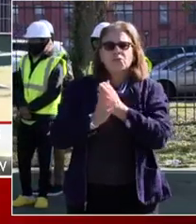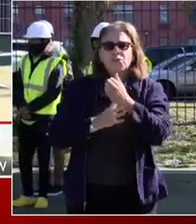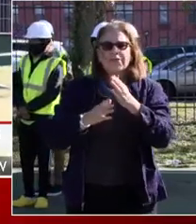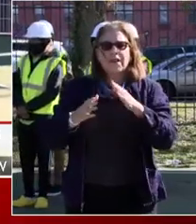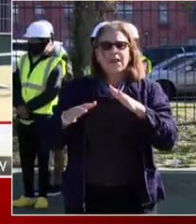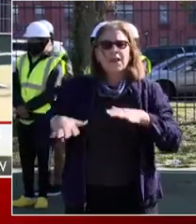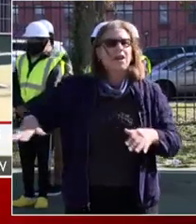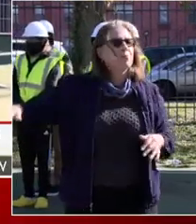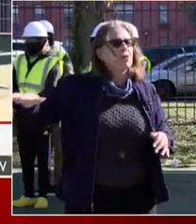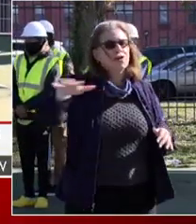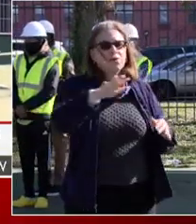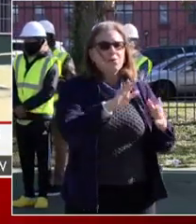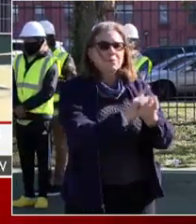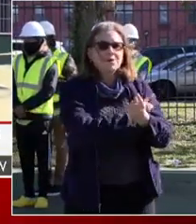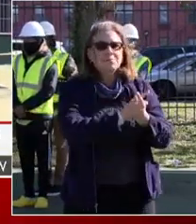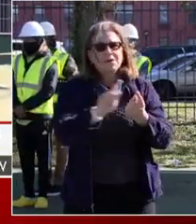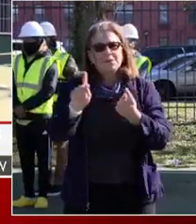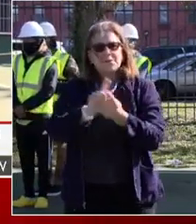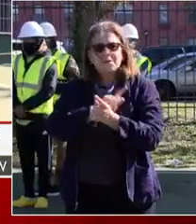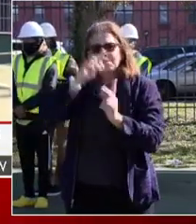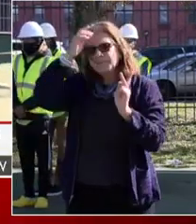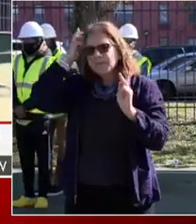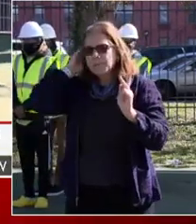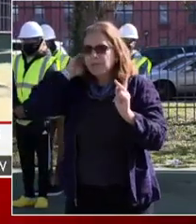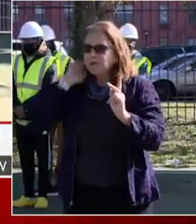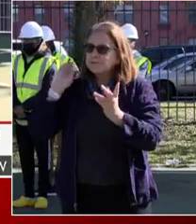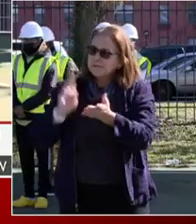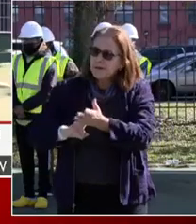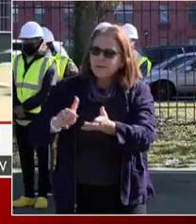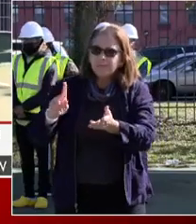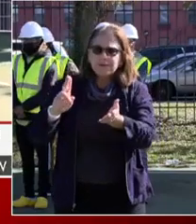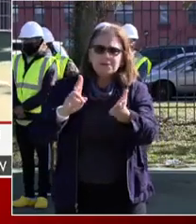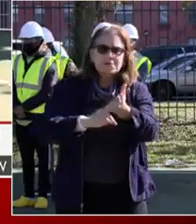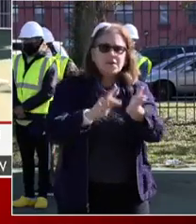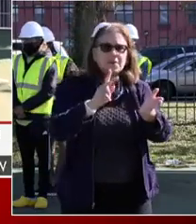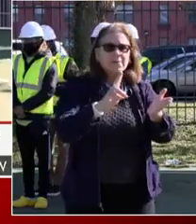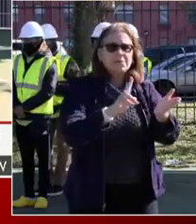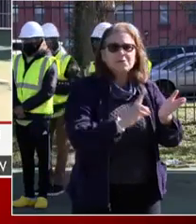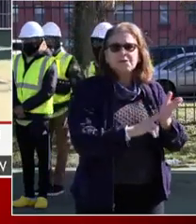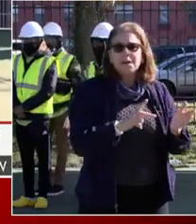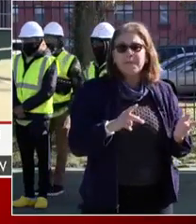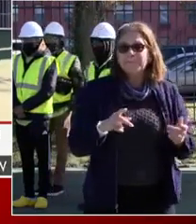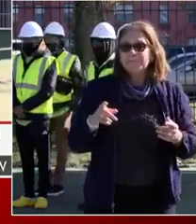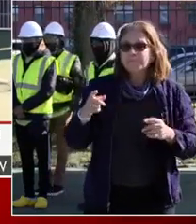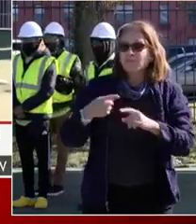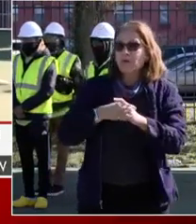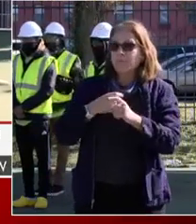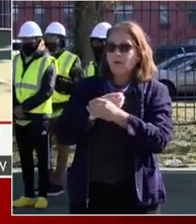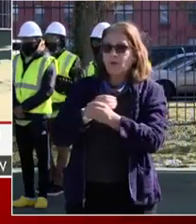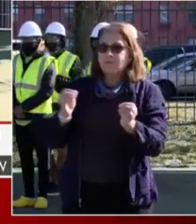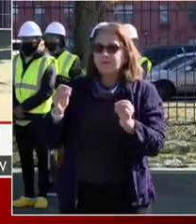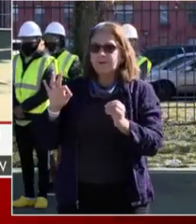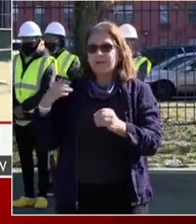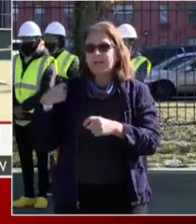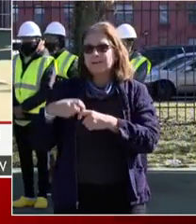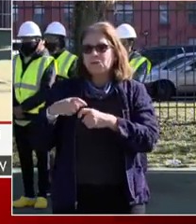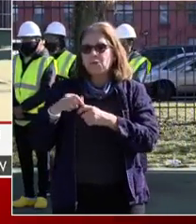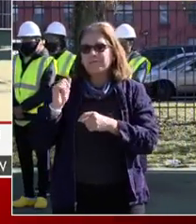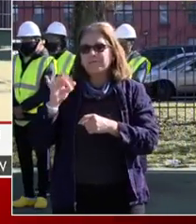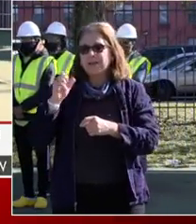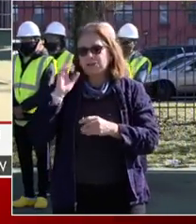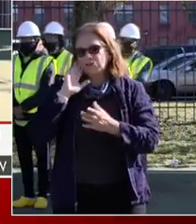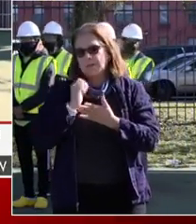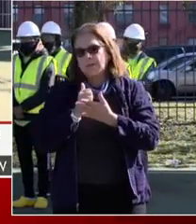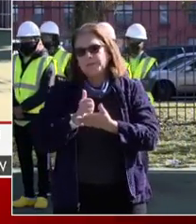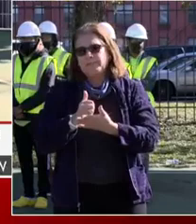mayor's office on Latino Affairs, we'll be happy to help you directly. So with that, I'm going to take some questions from the press, and then if there are any community questions,